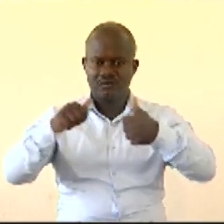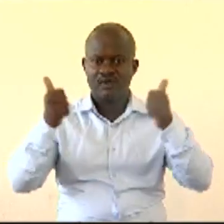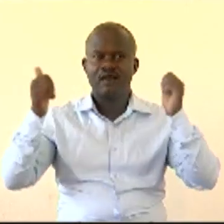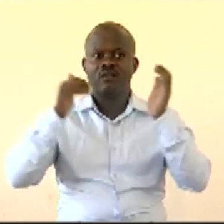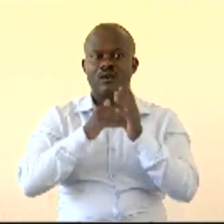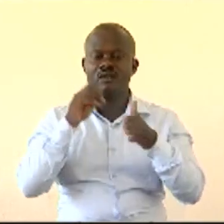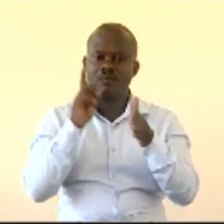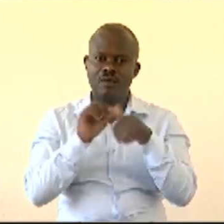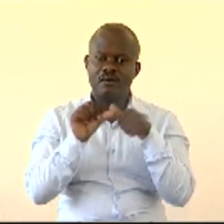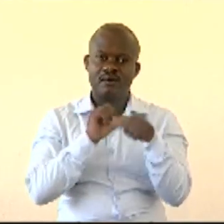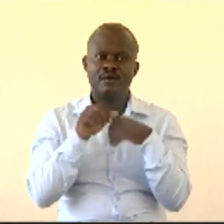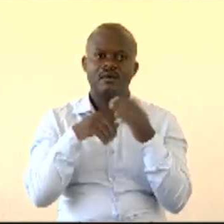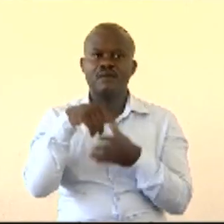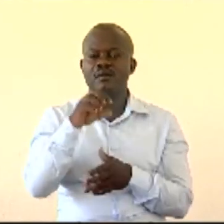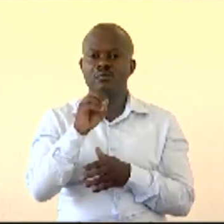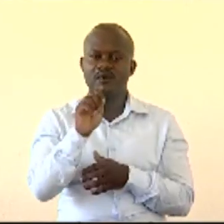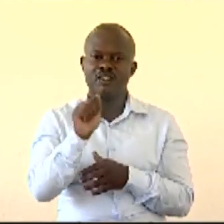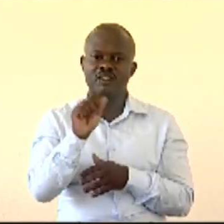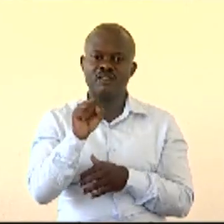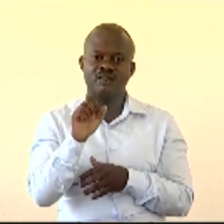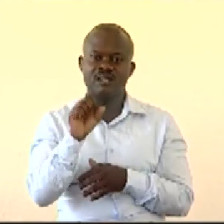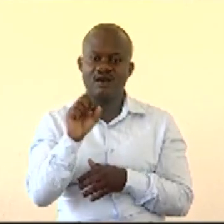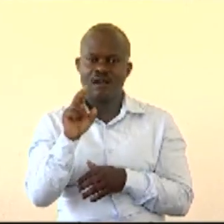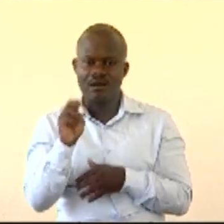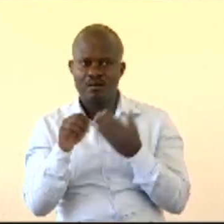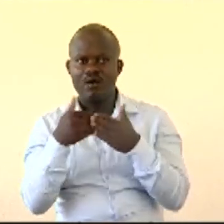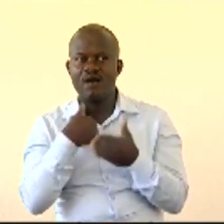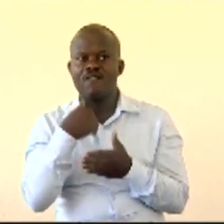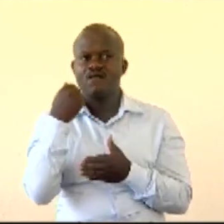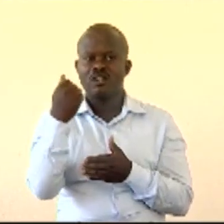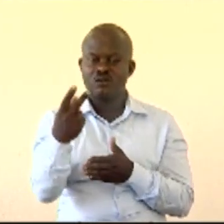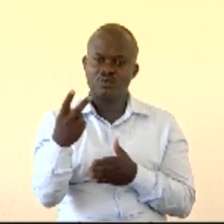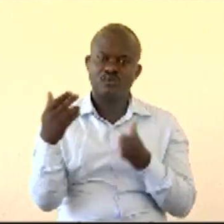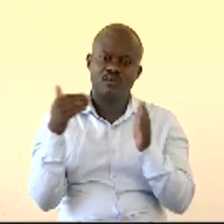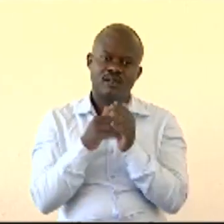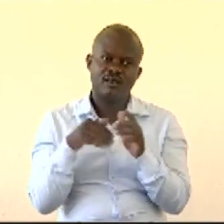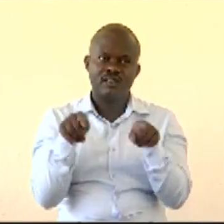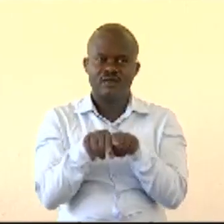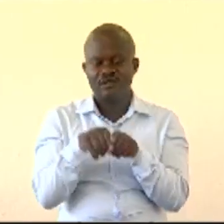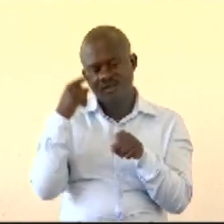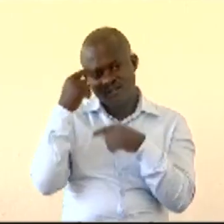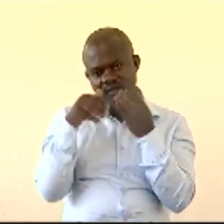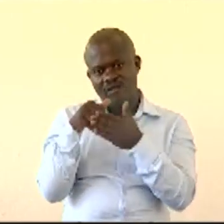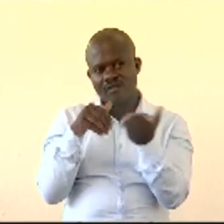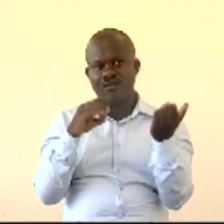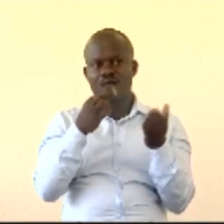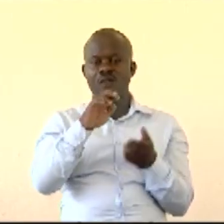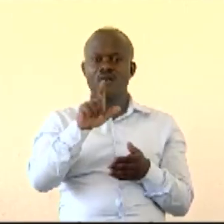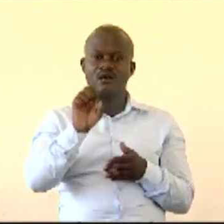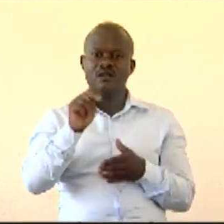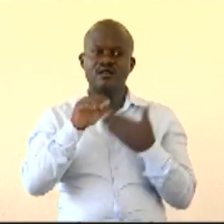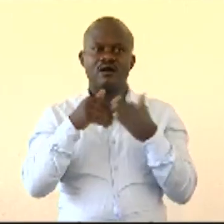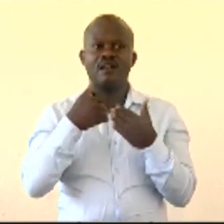about the potassium atoms? We have 2, and even for the chlorine atoms, we